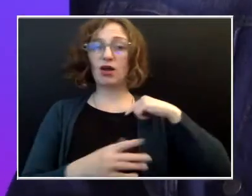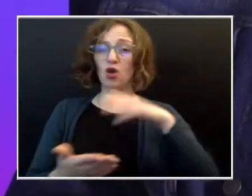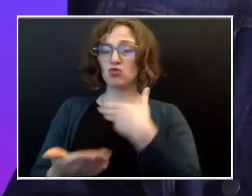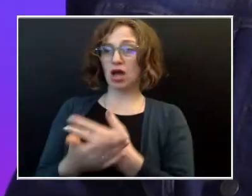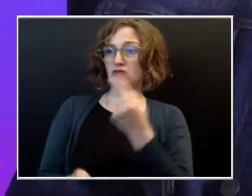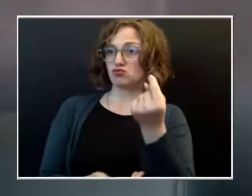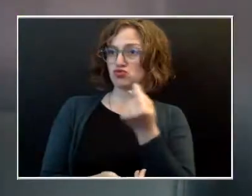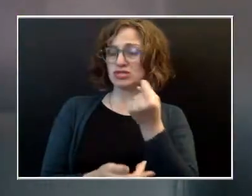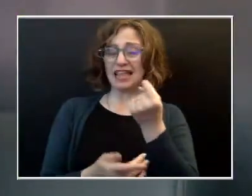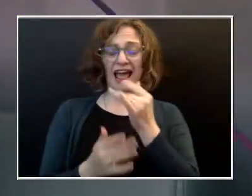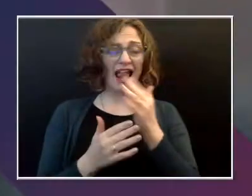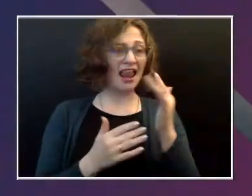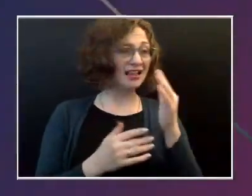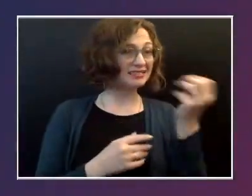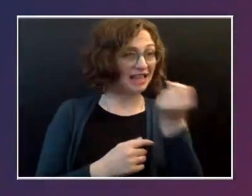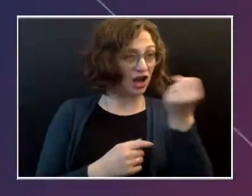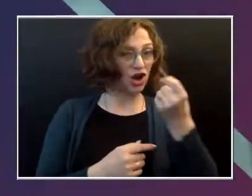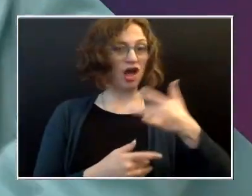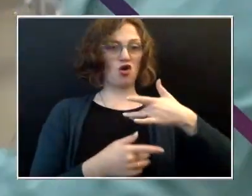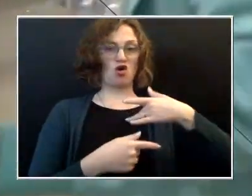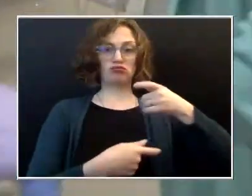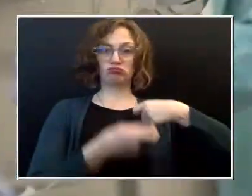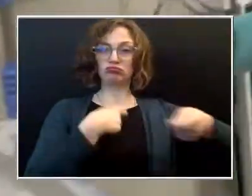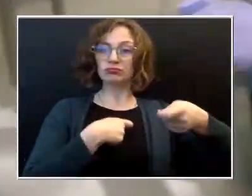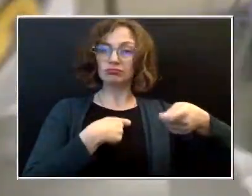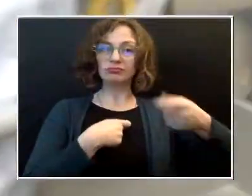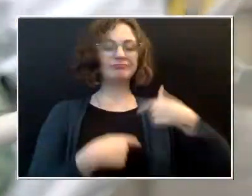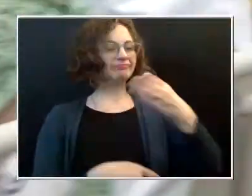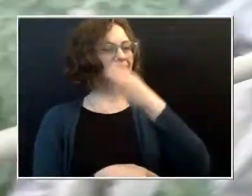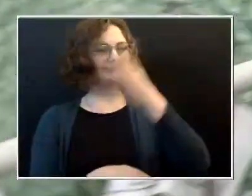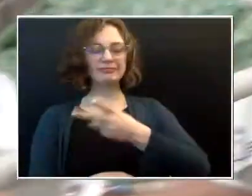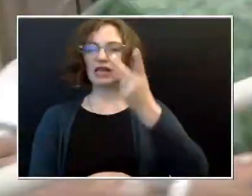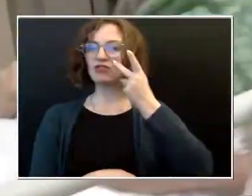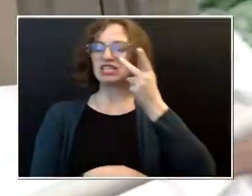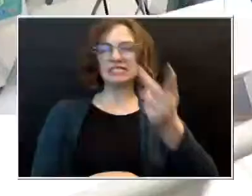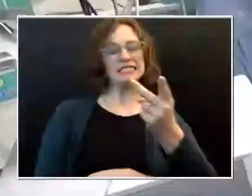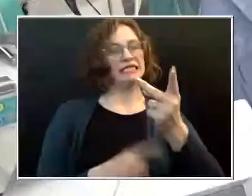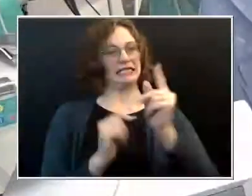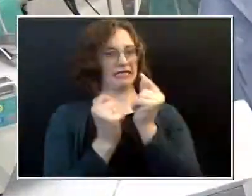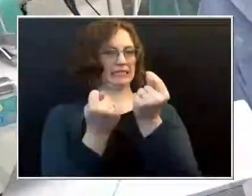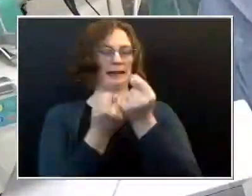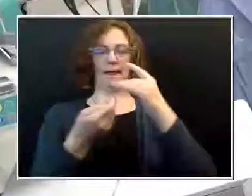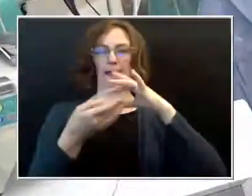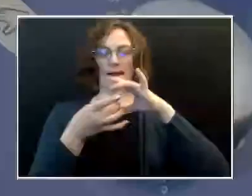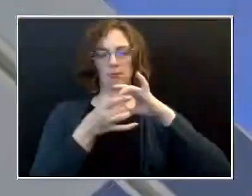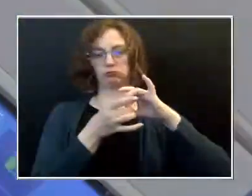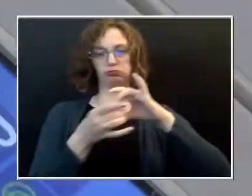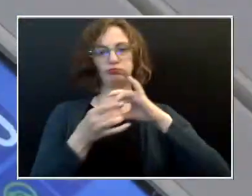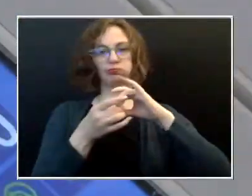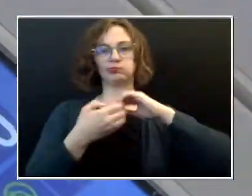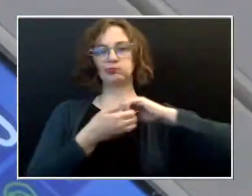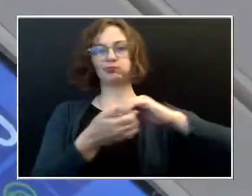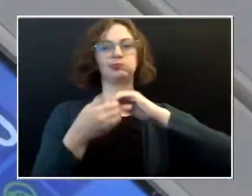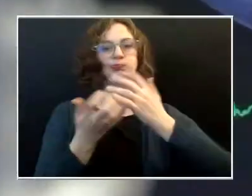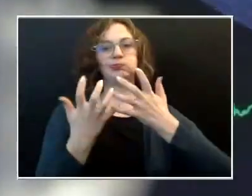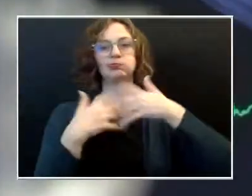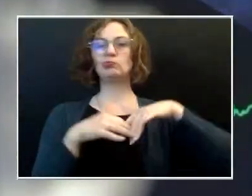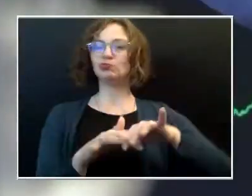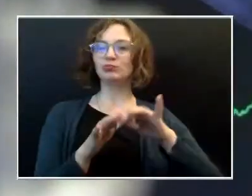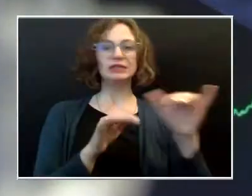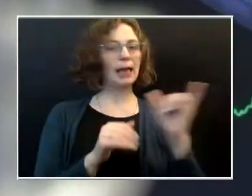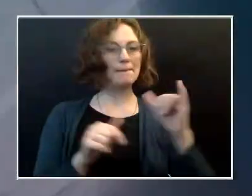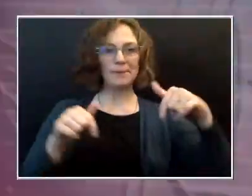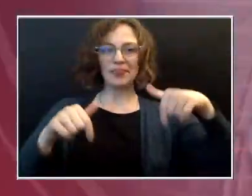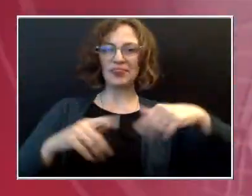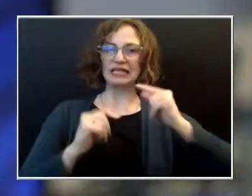I had a heart in me. I have never seen a group of people work together so good as this team of heart specialists. I mean, it's